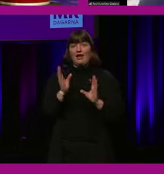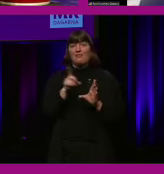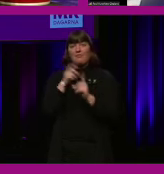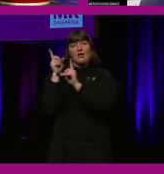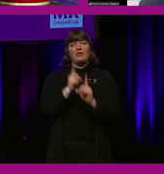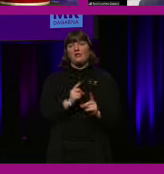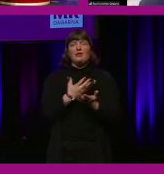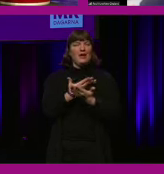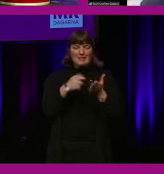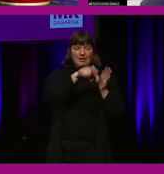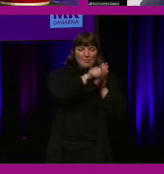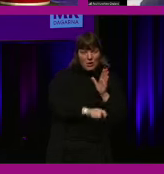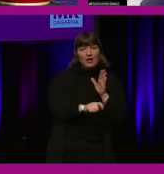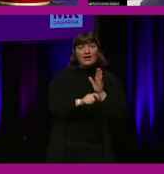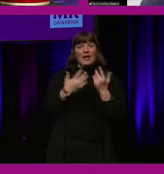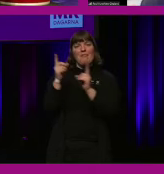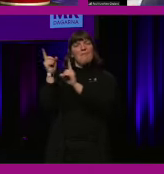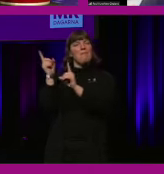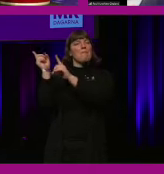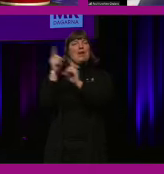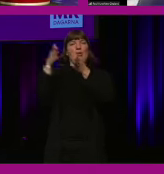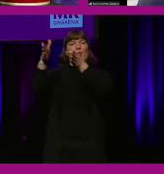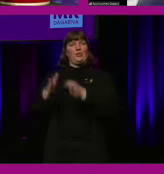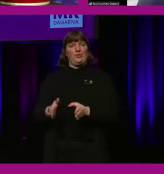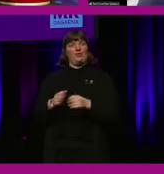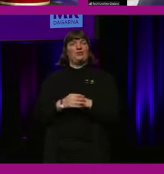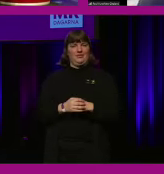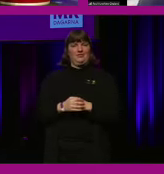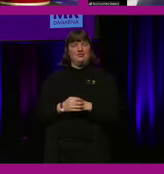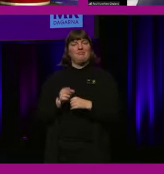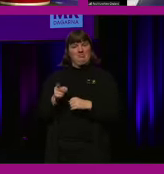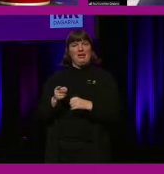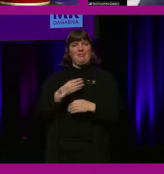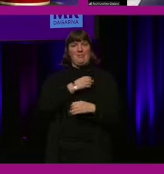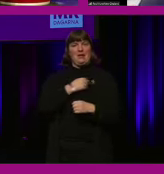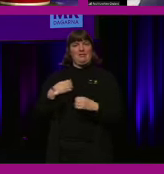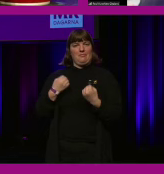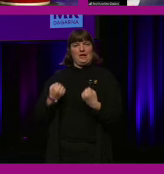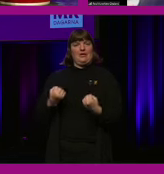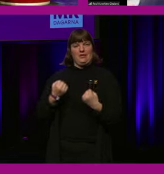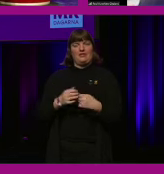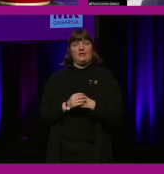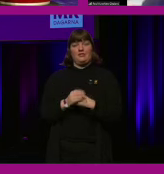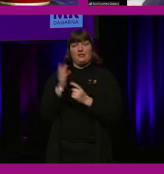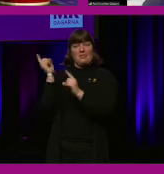not citizens. It's human beings. It's human beings. Their human